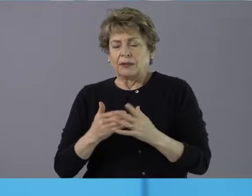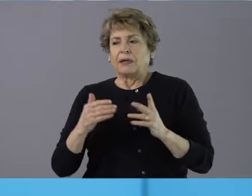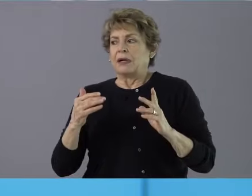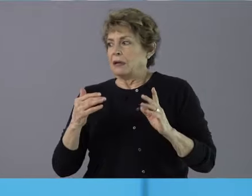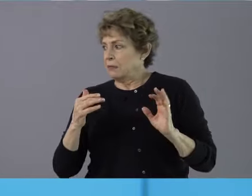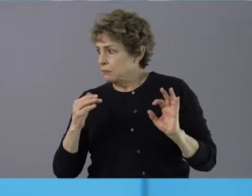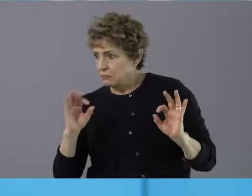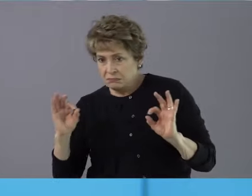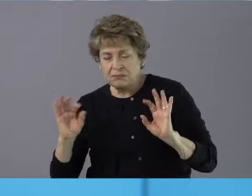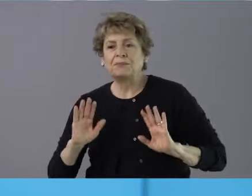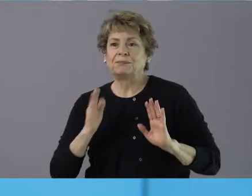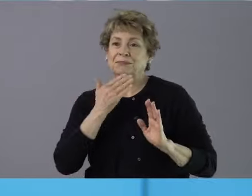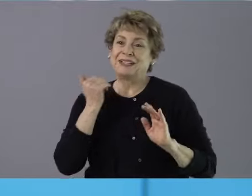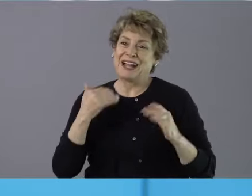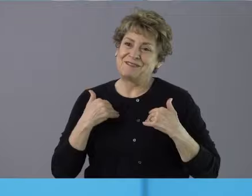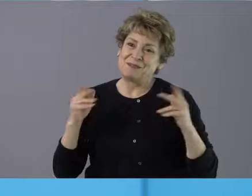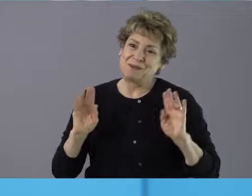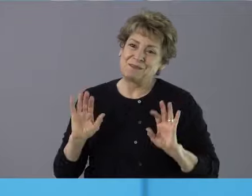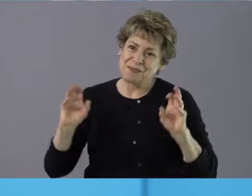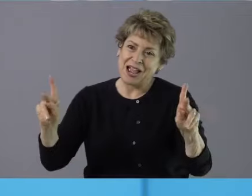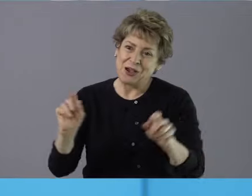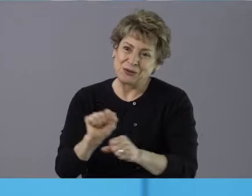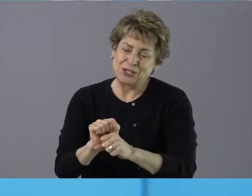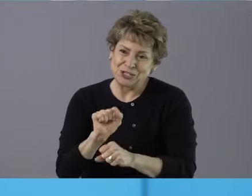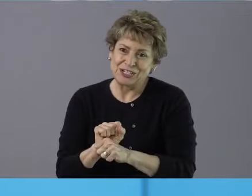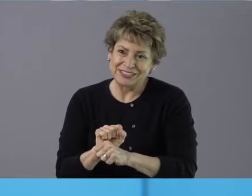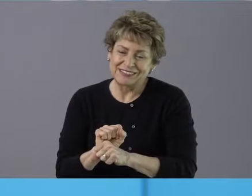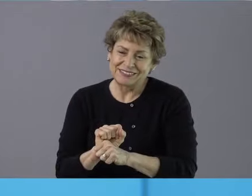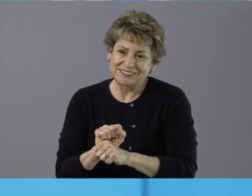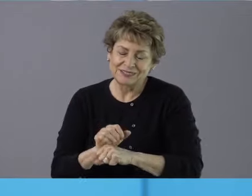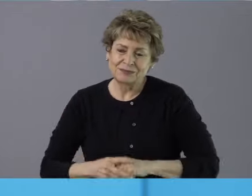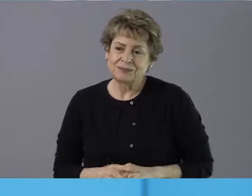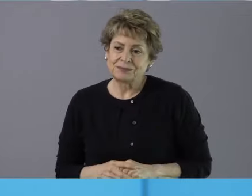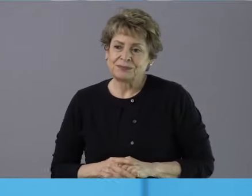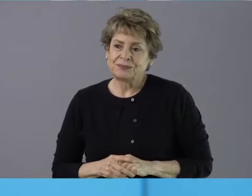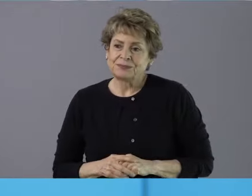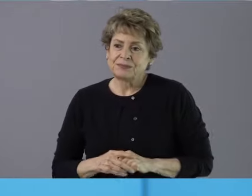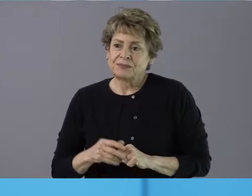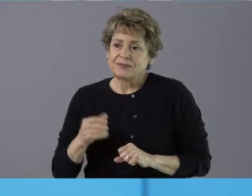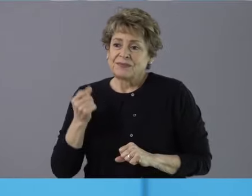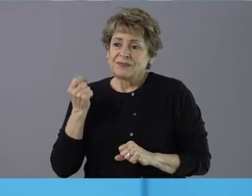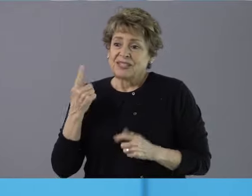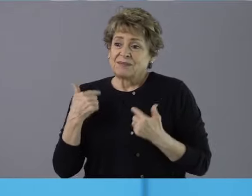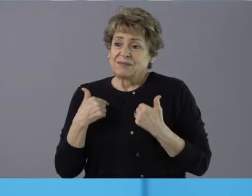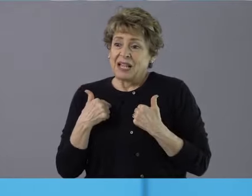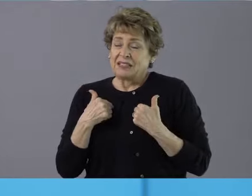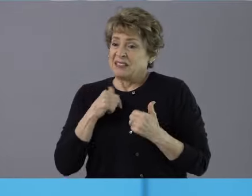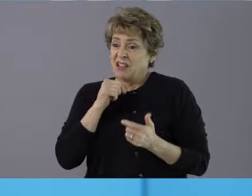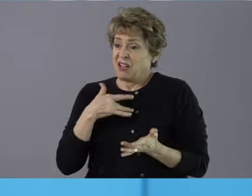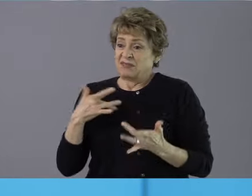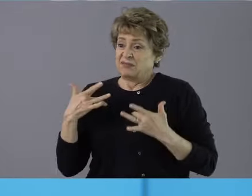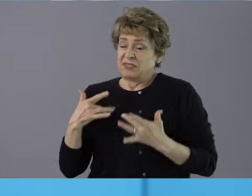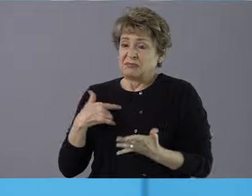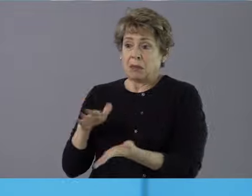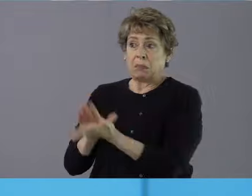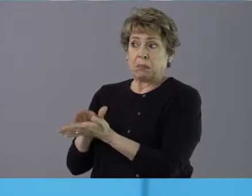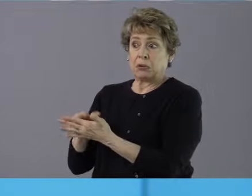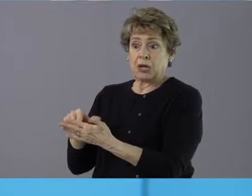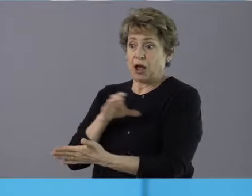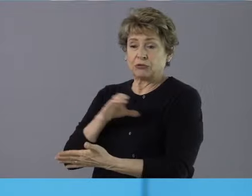the opportunity to give compliments to Congress, but I will say that they have provided the resources to